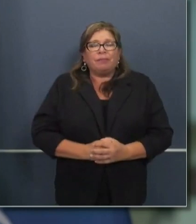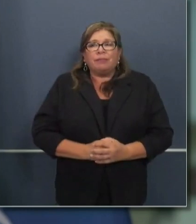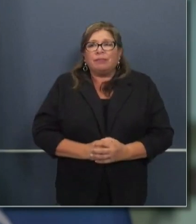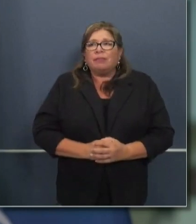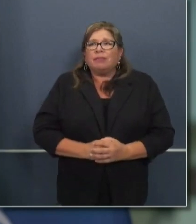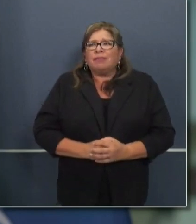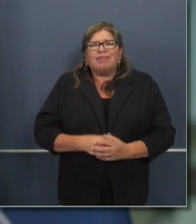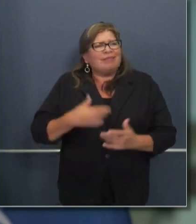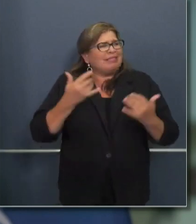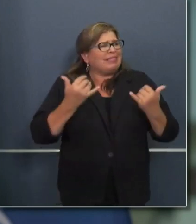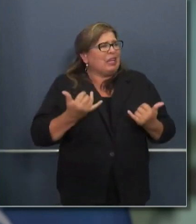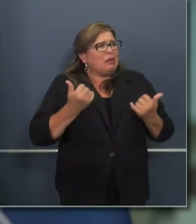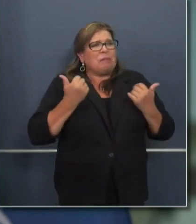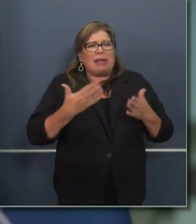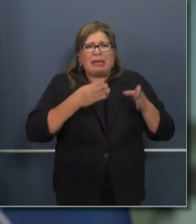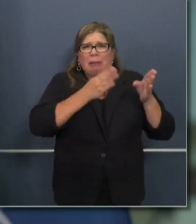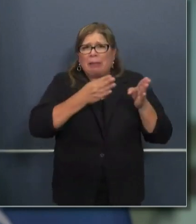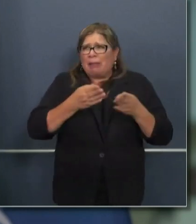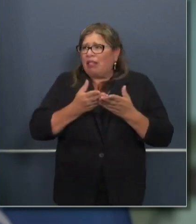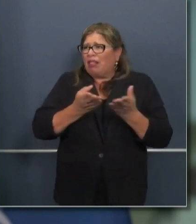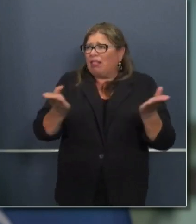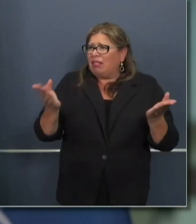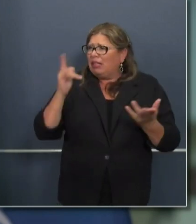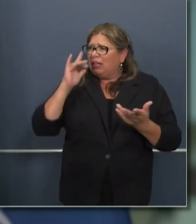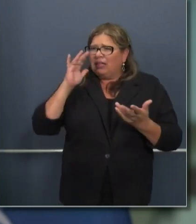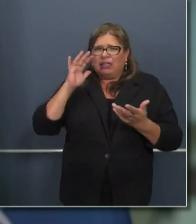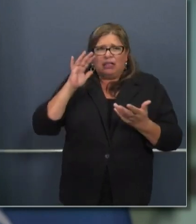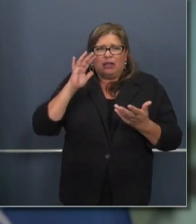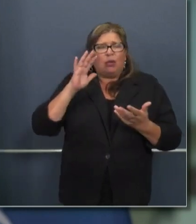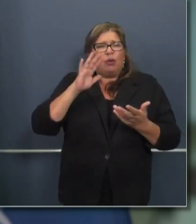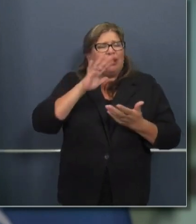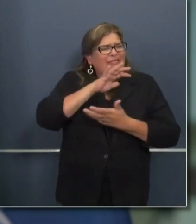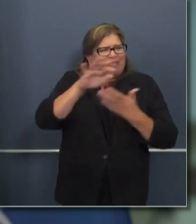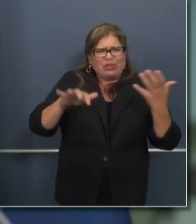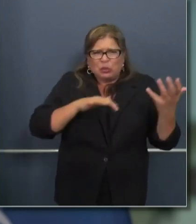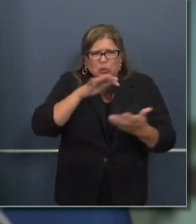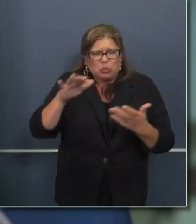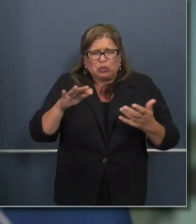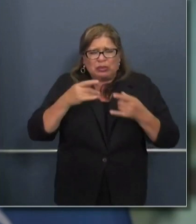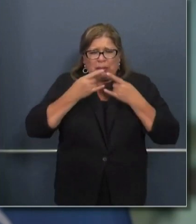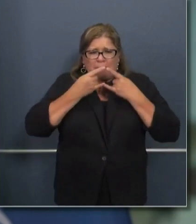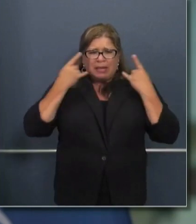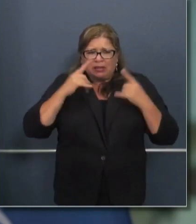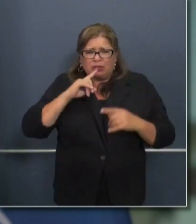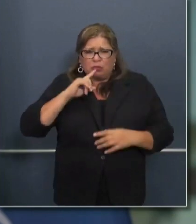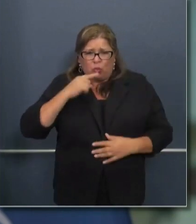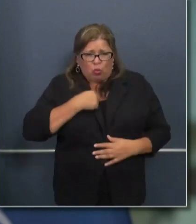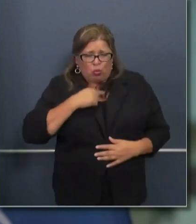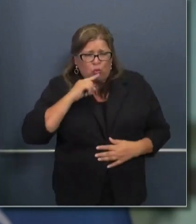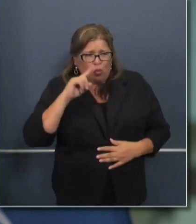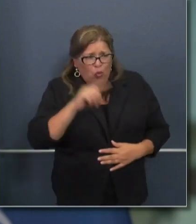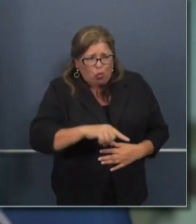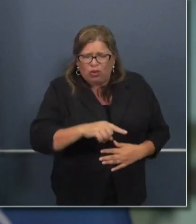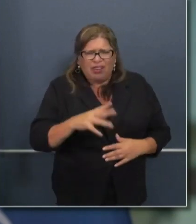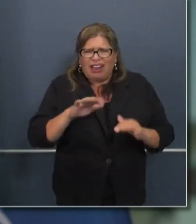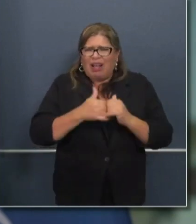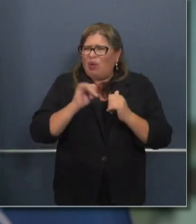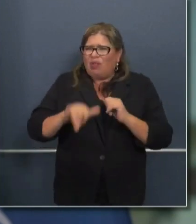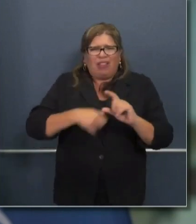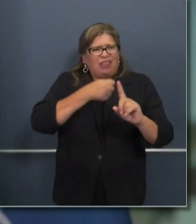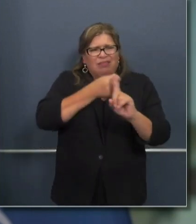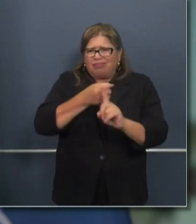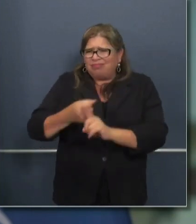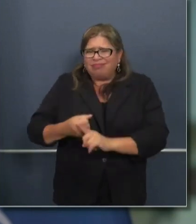members of the public about how it will apply to various sectors from everything from schools